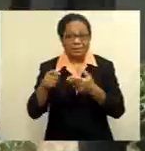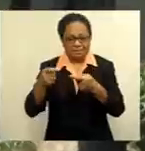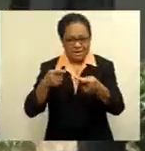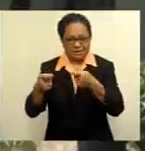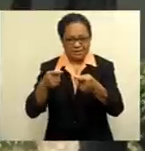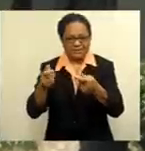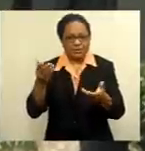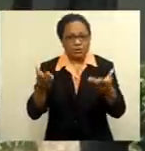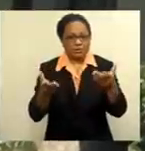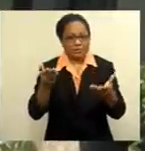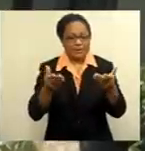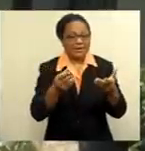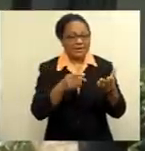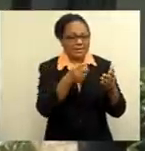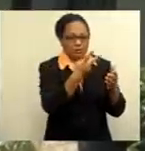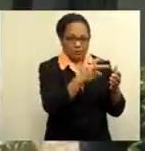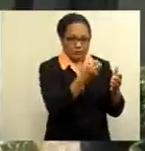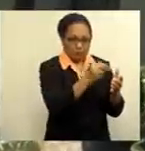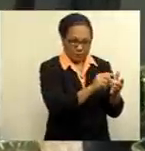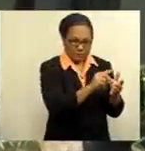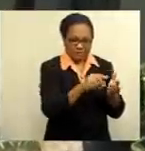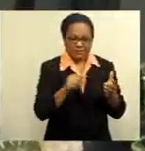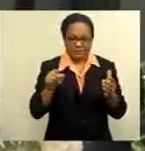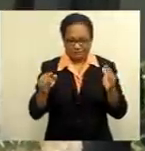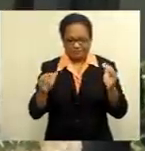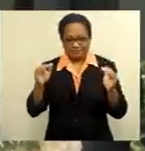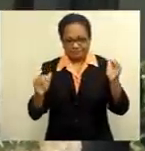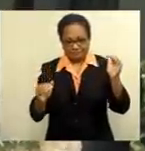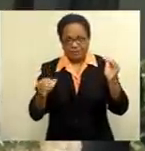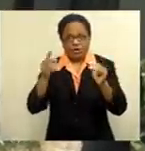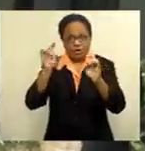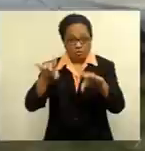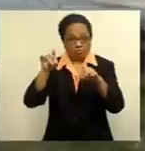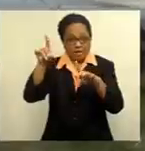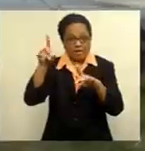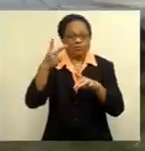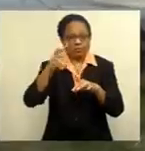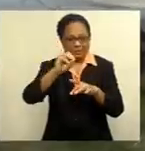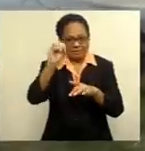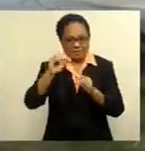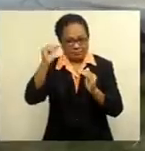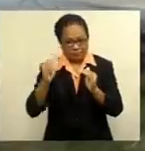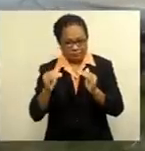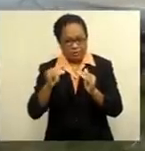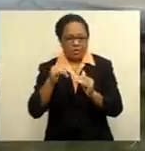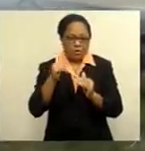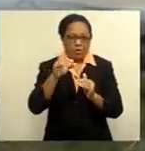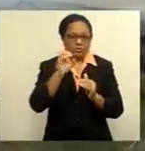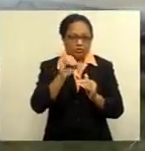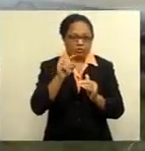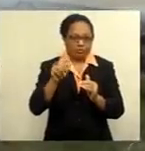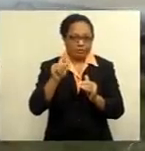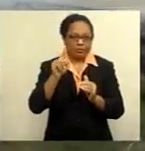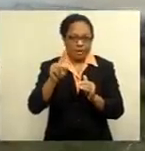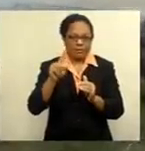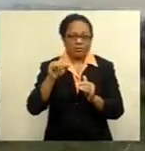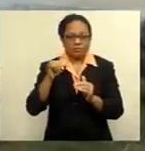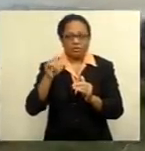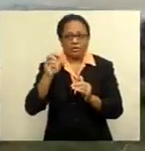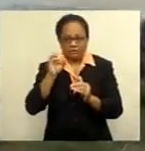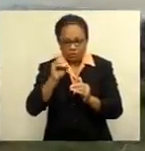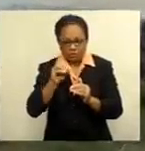June 2020 quarter. Earnings from Australia went down by 20% or $0.1 to $0.4